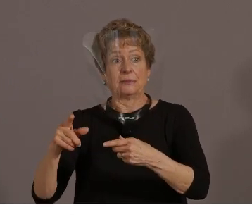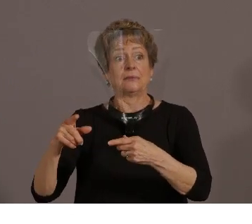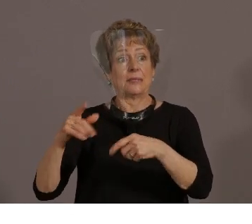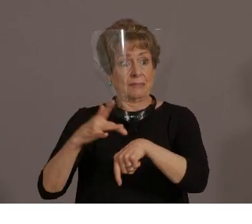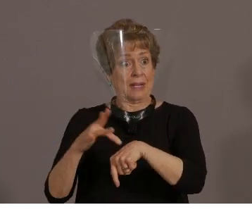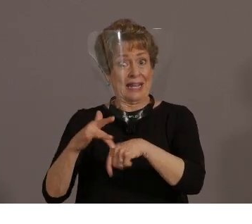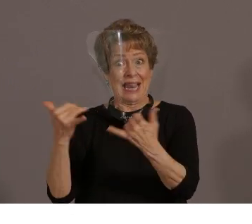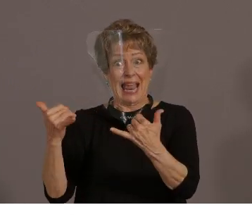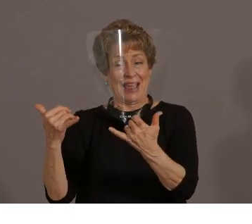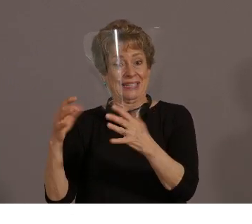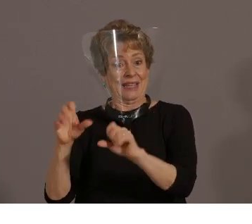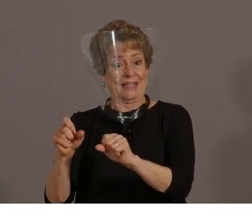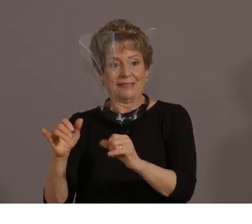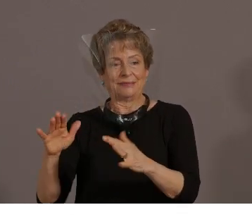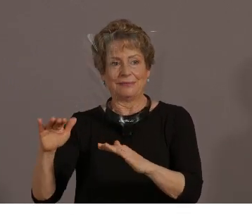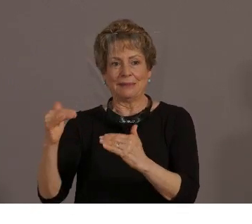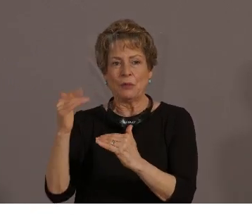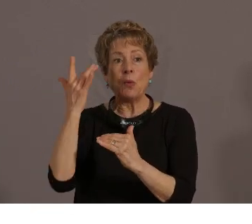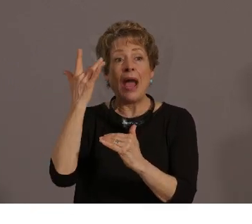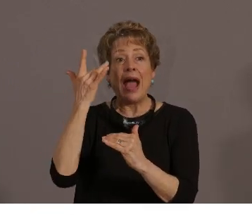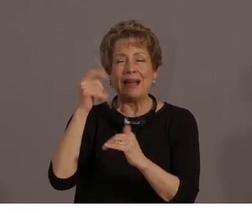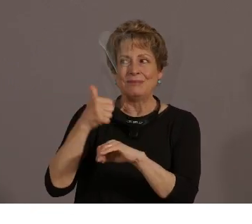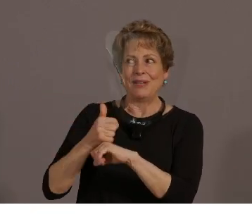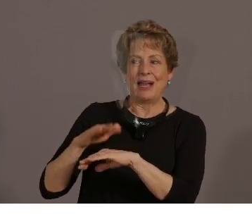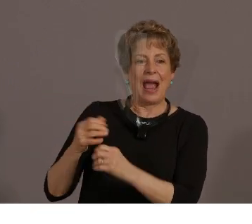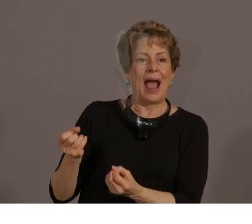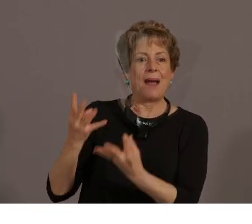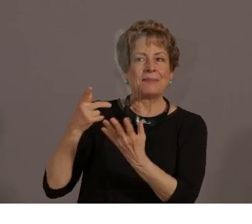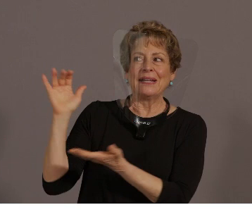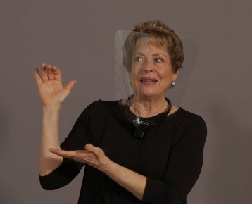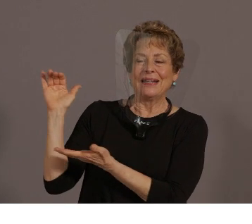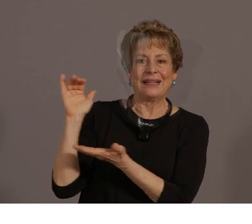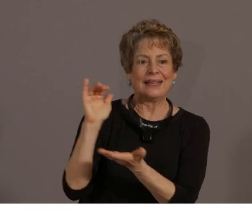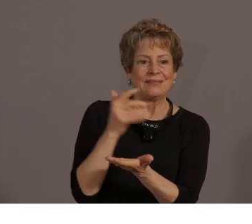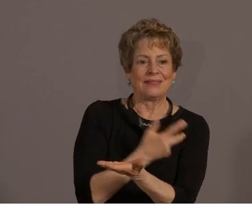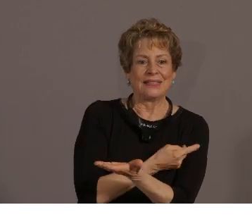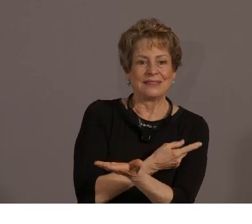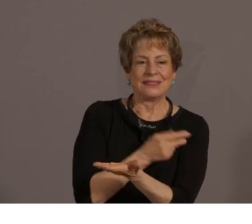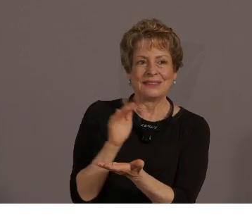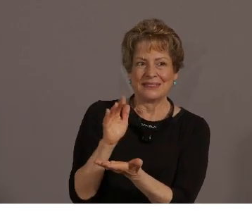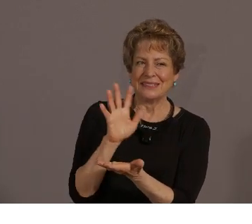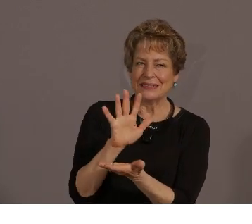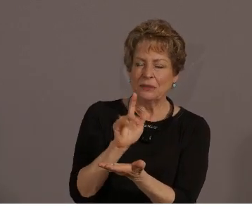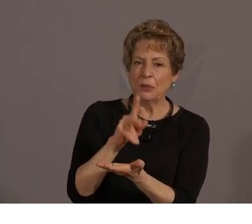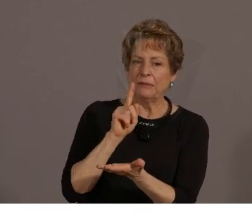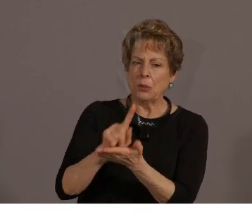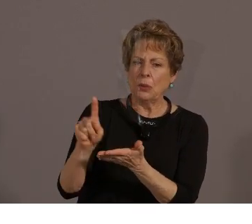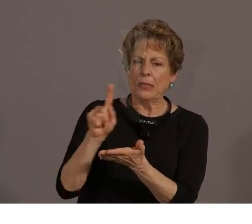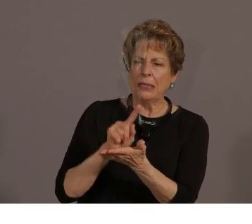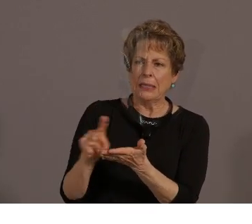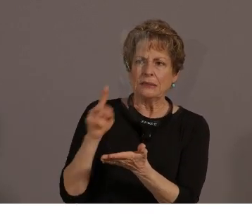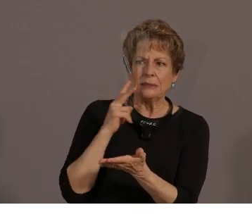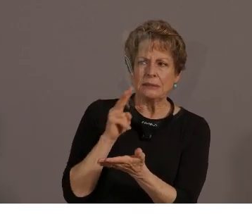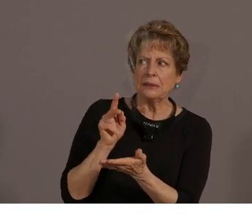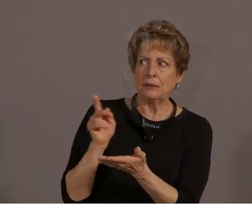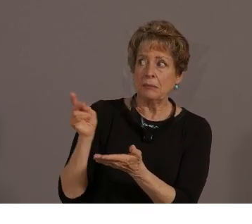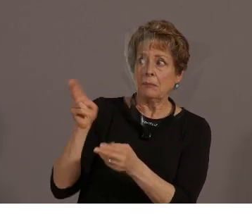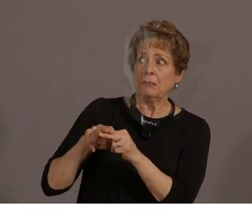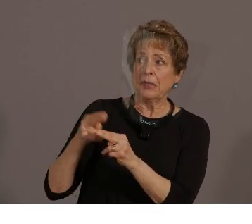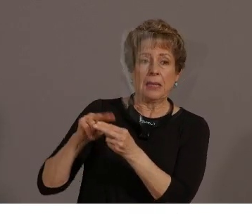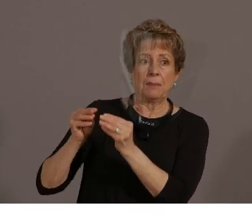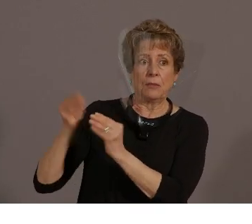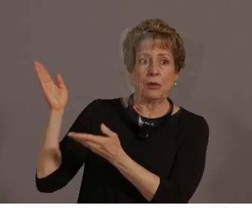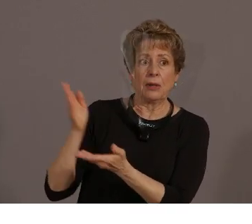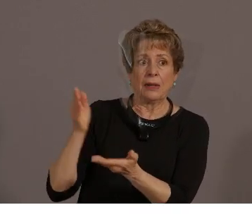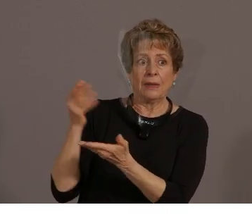receiving limited amounts. It is increasing each week, so we would continue to recommend that you,